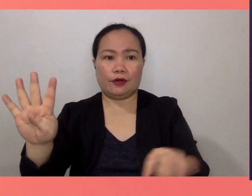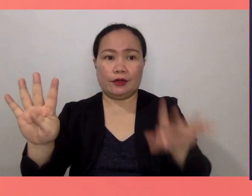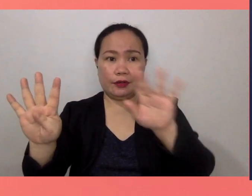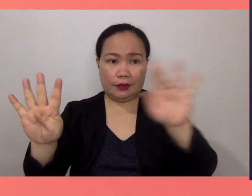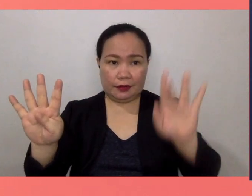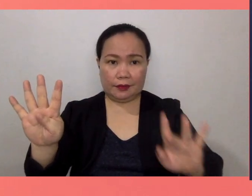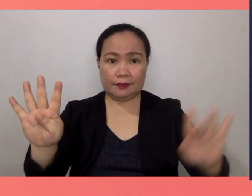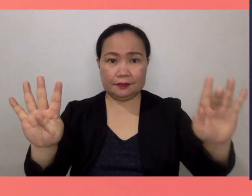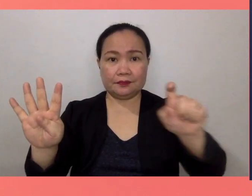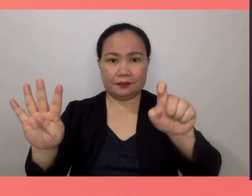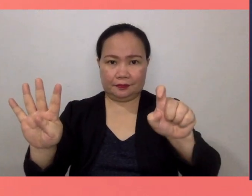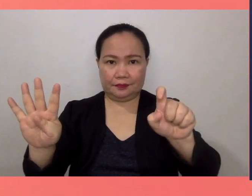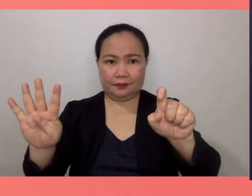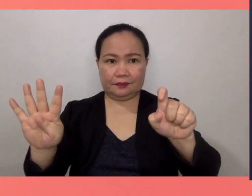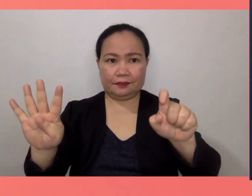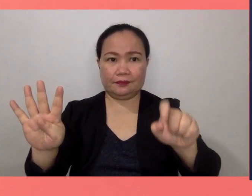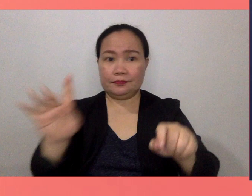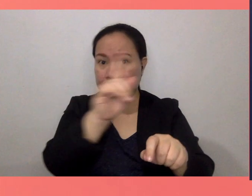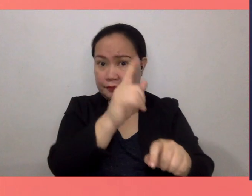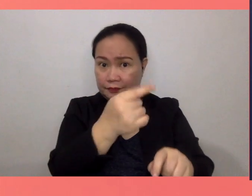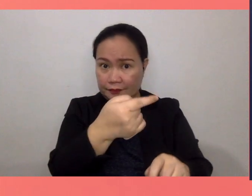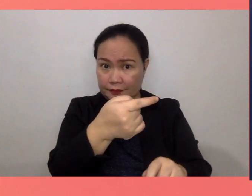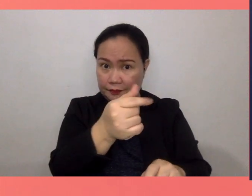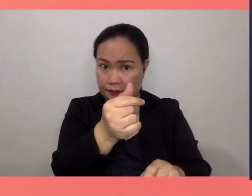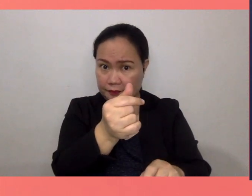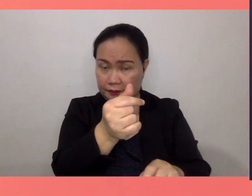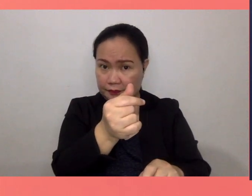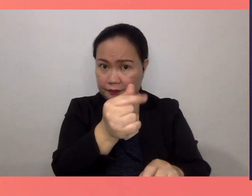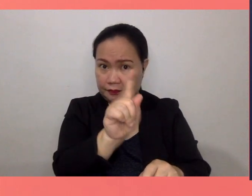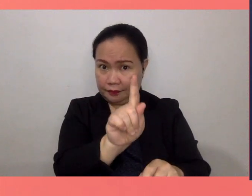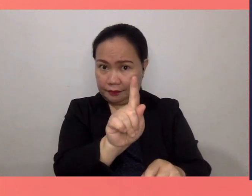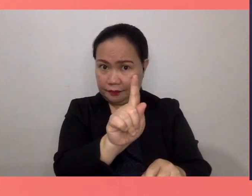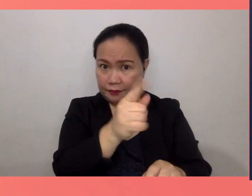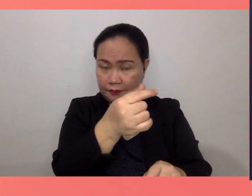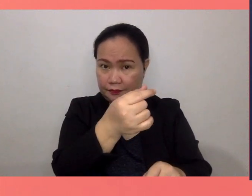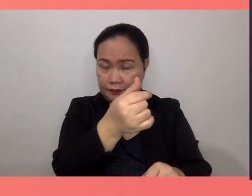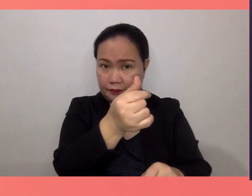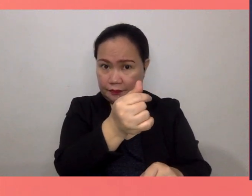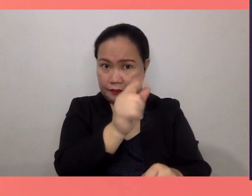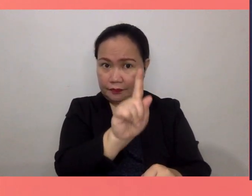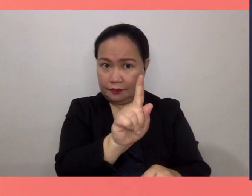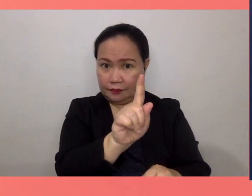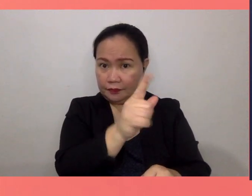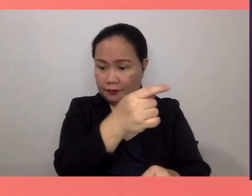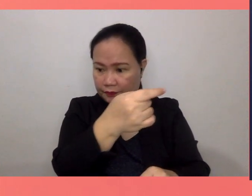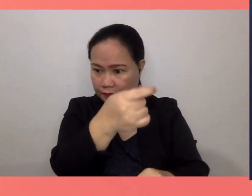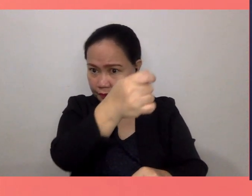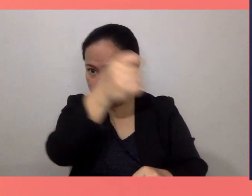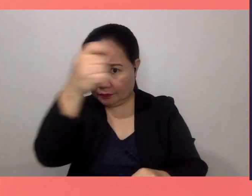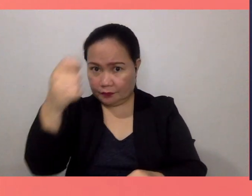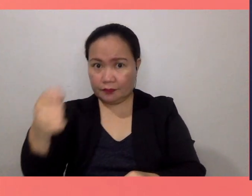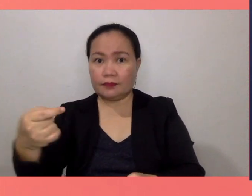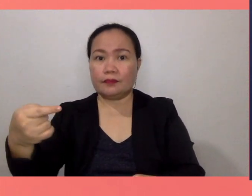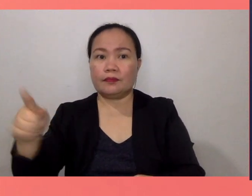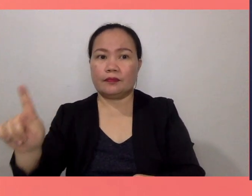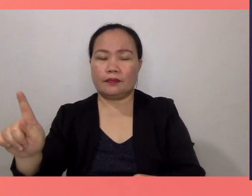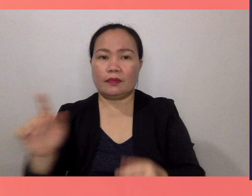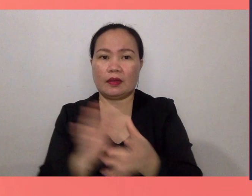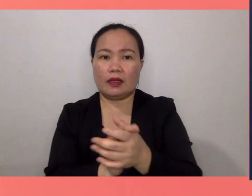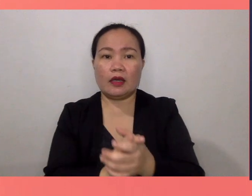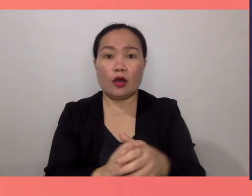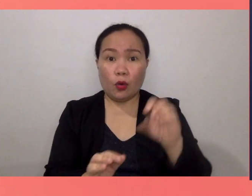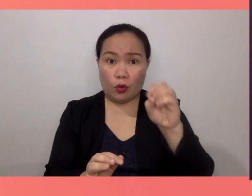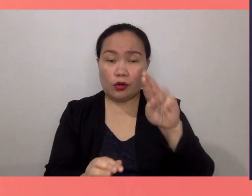pag applying the pwedeng addition property of equality, so add tayo both equation ng